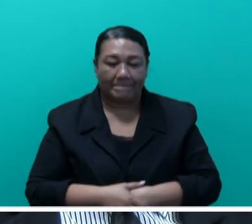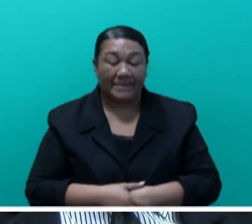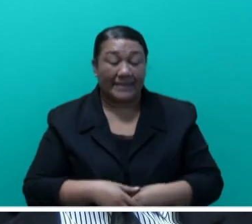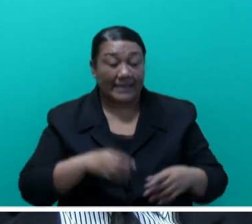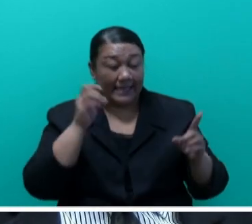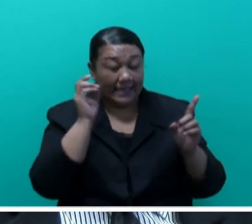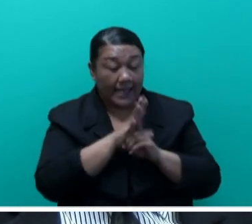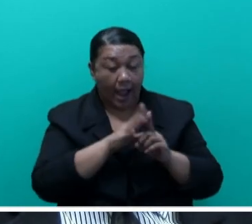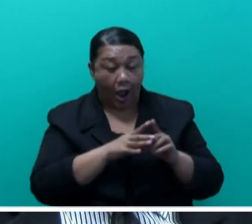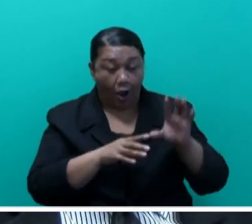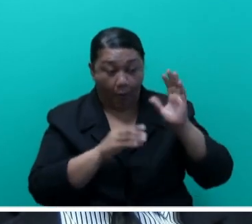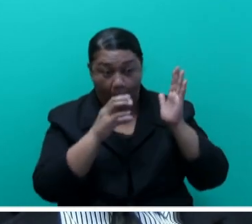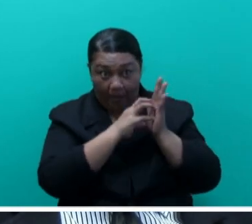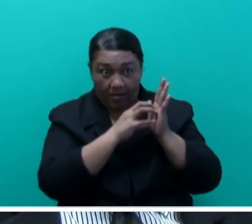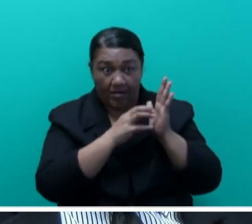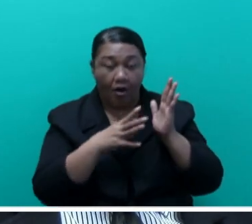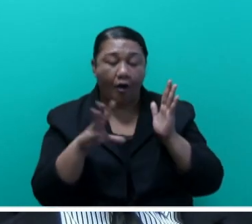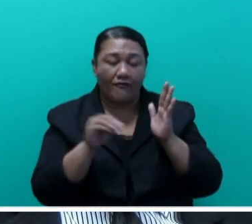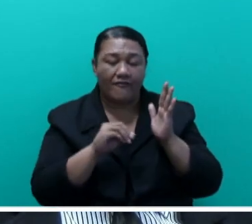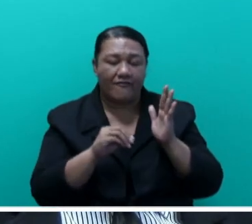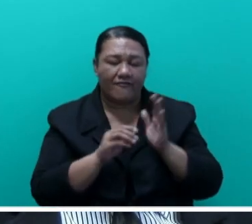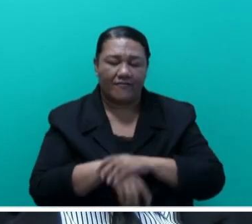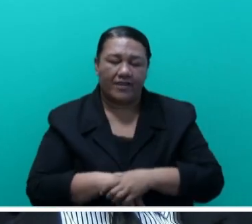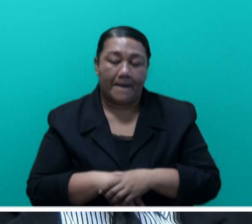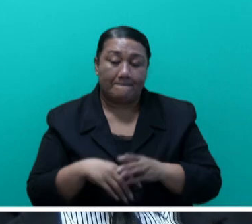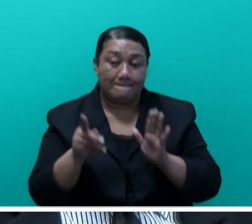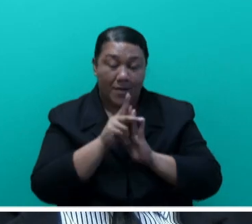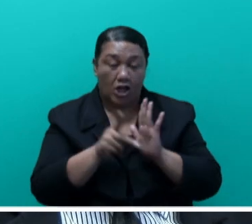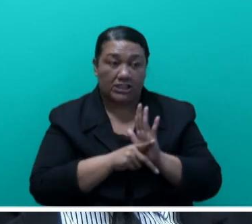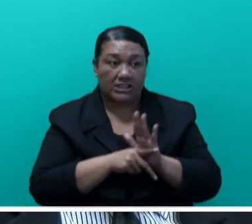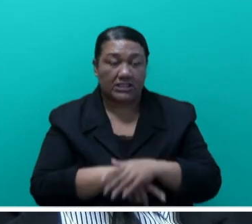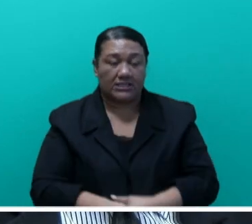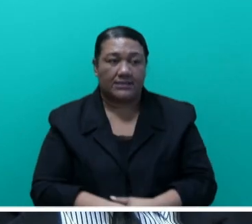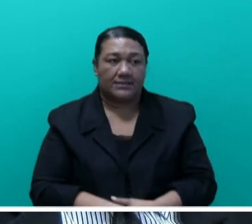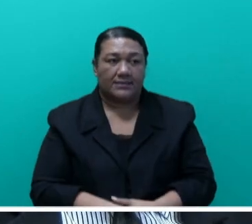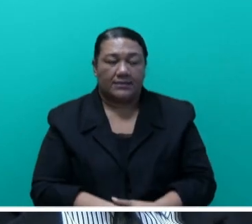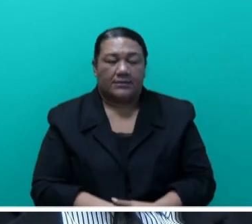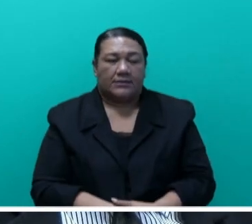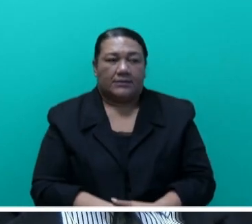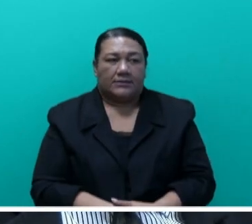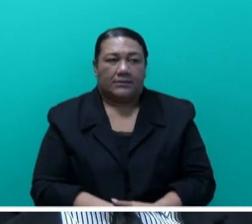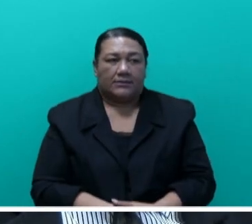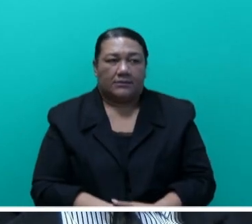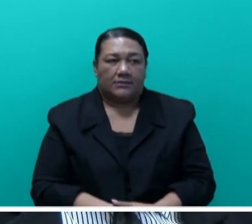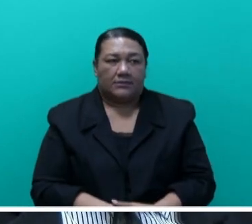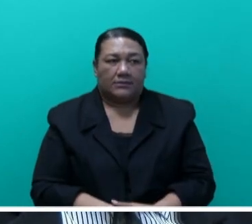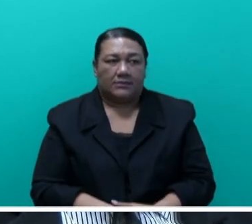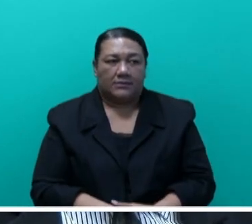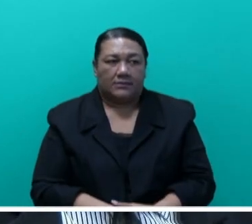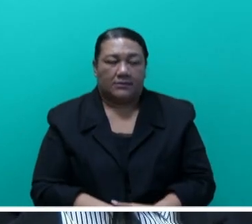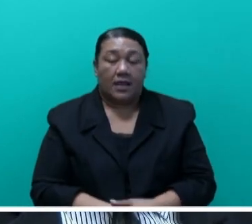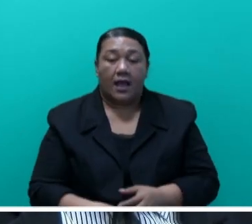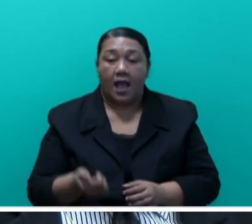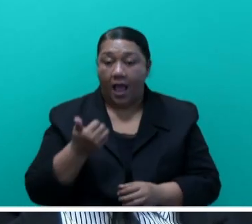of the policy, allow me now, Mr. Speaker, sir, to dwell into the